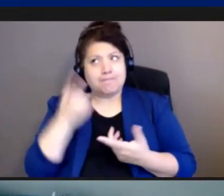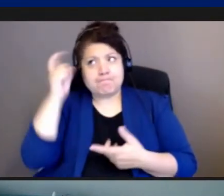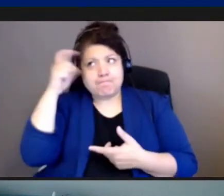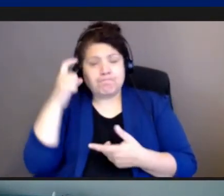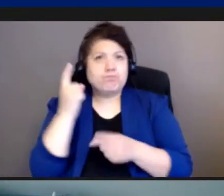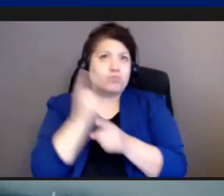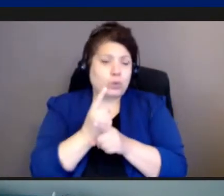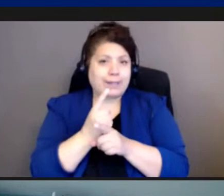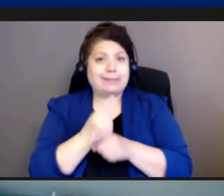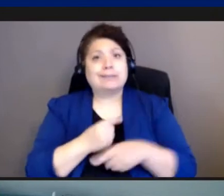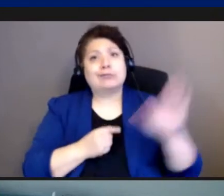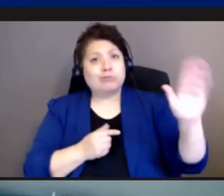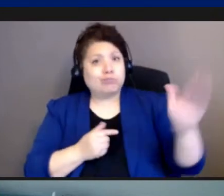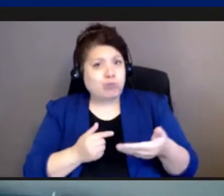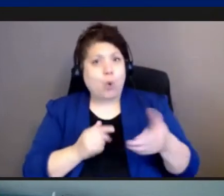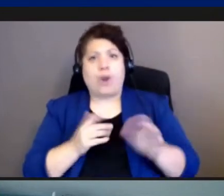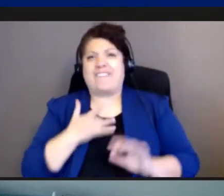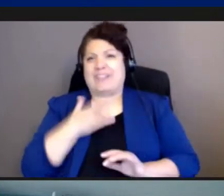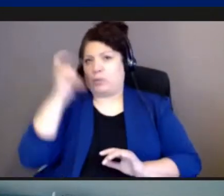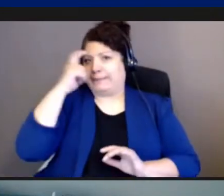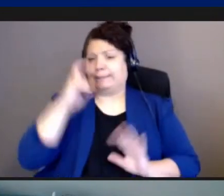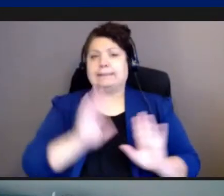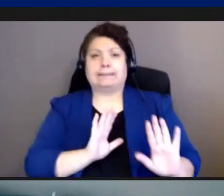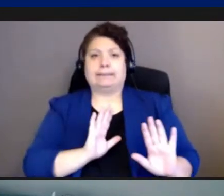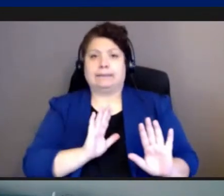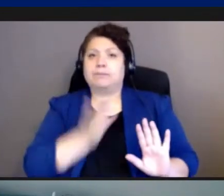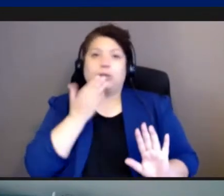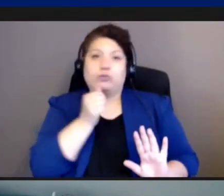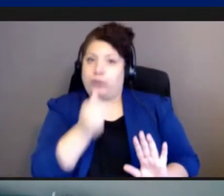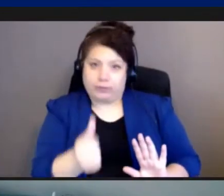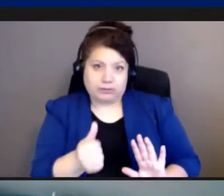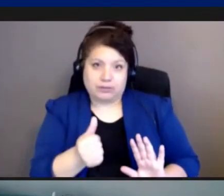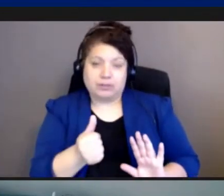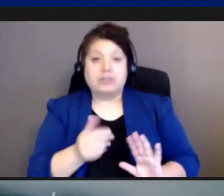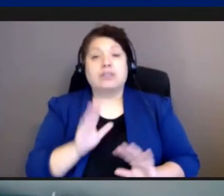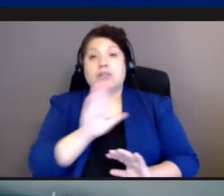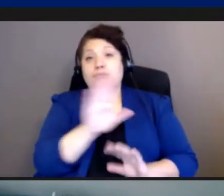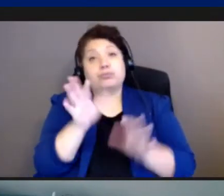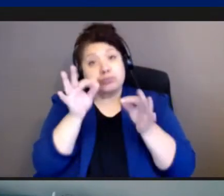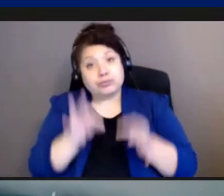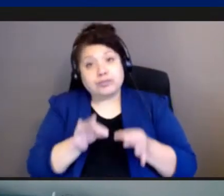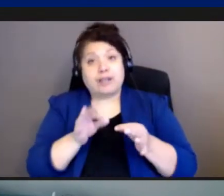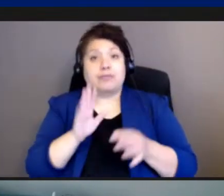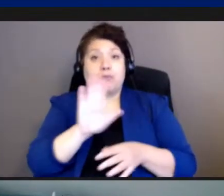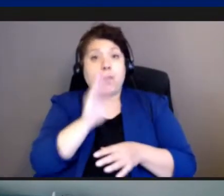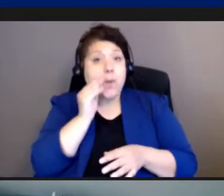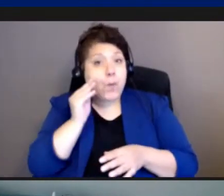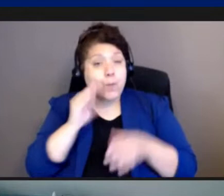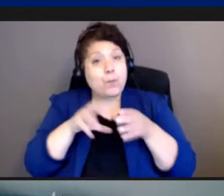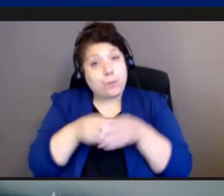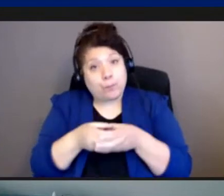family, and what the components of the people in that family, in terms of the